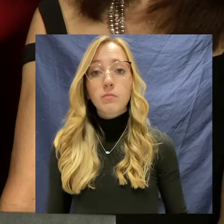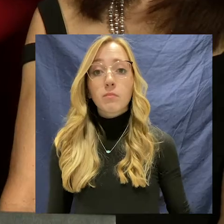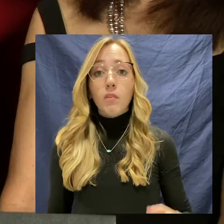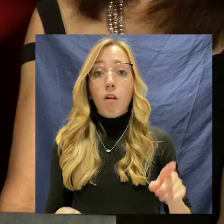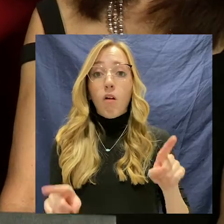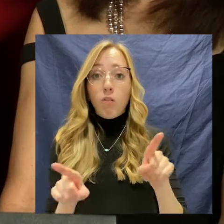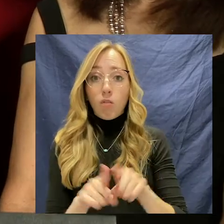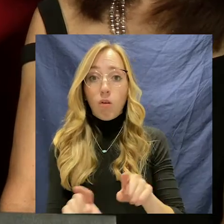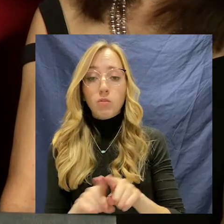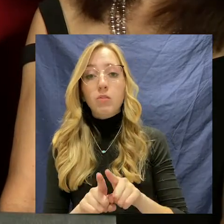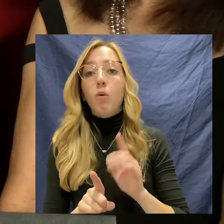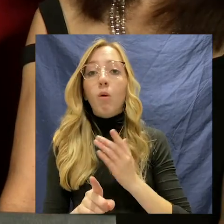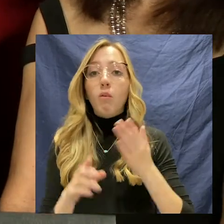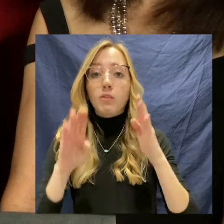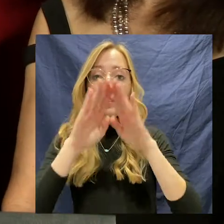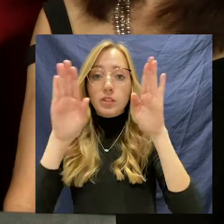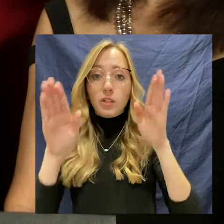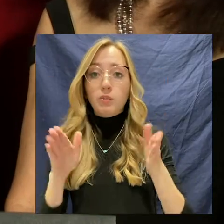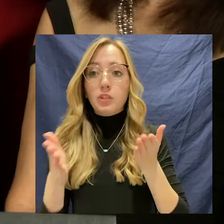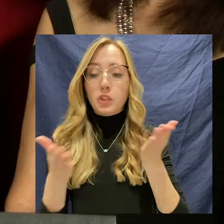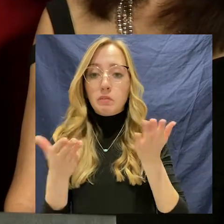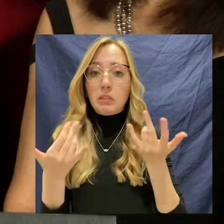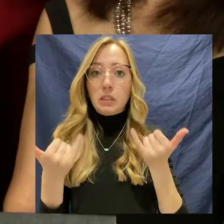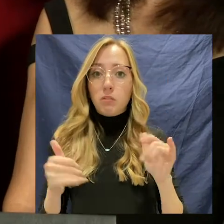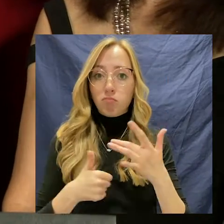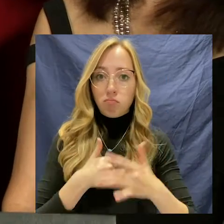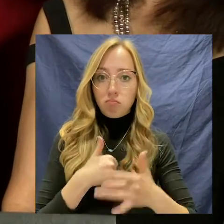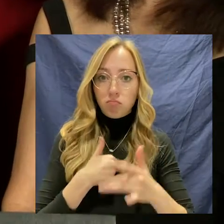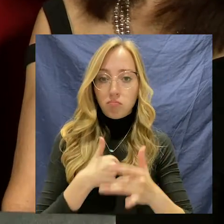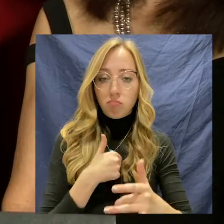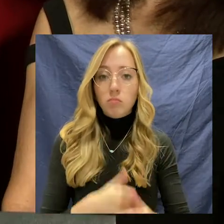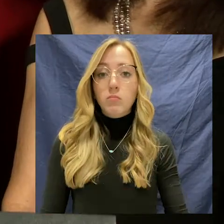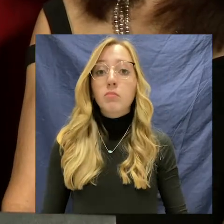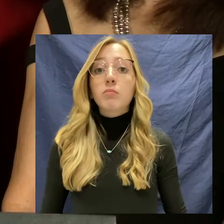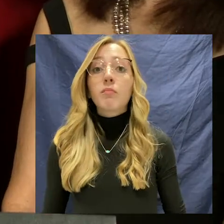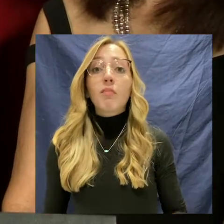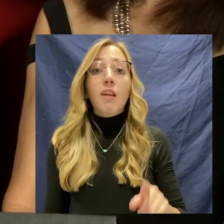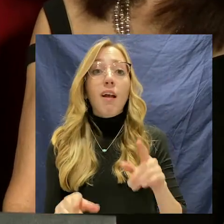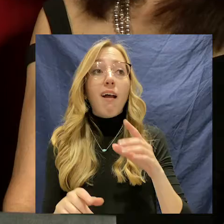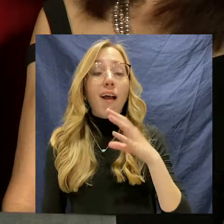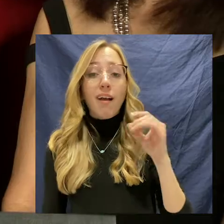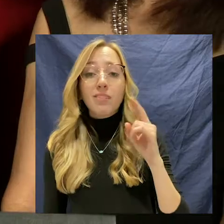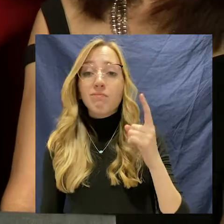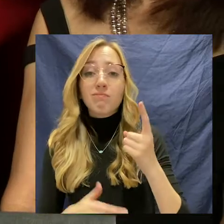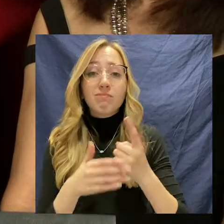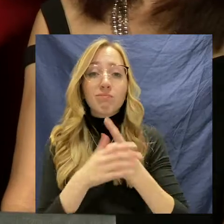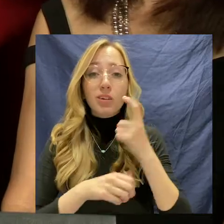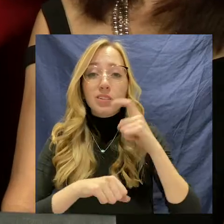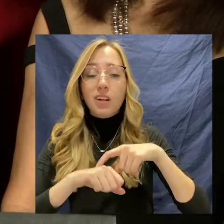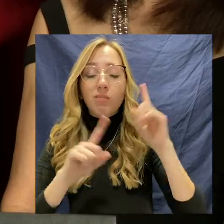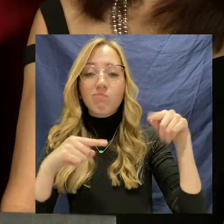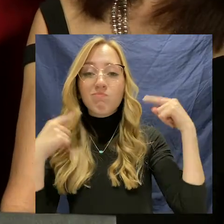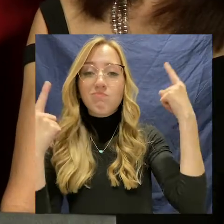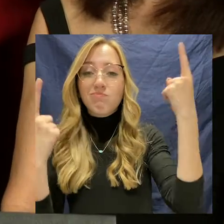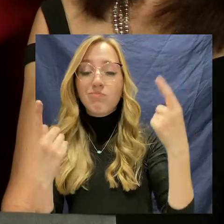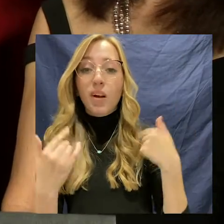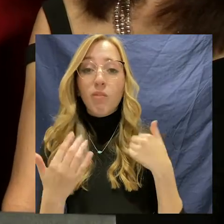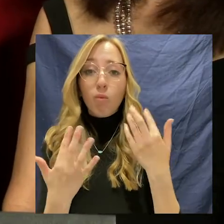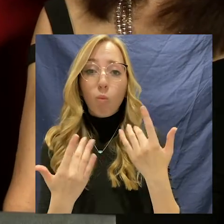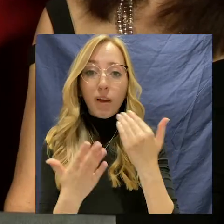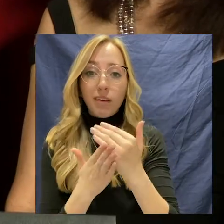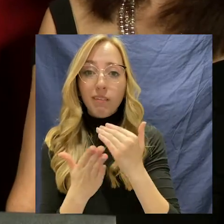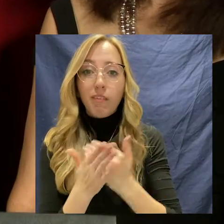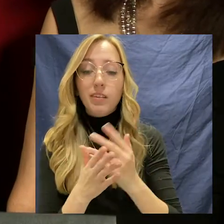of our shelter services, and for the first time in history, having a waiting list for those who were most needing to